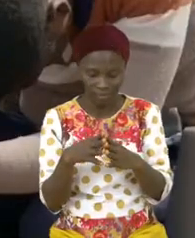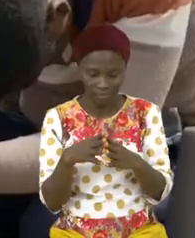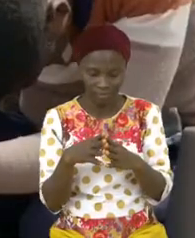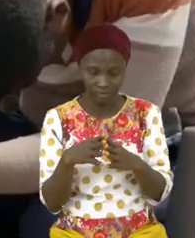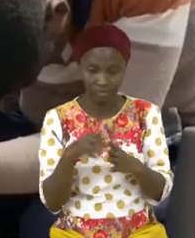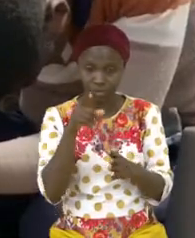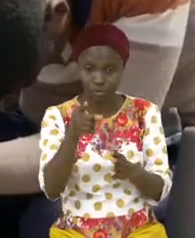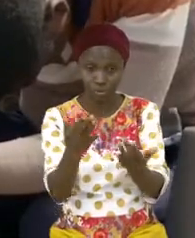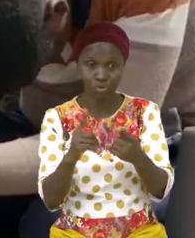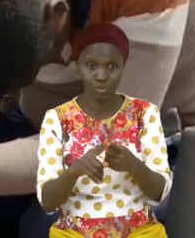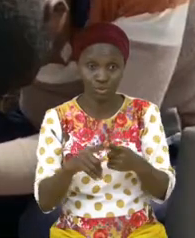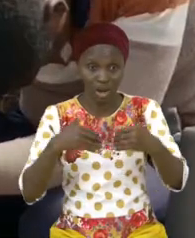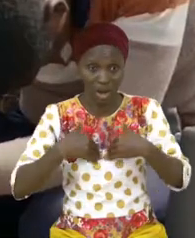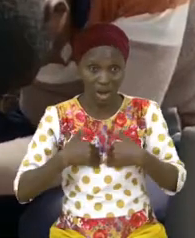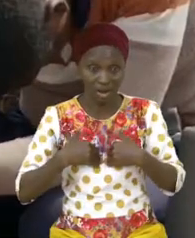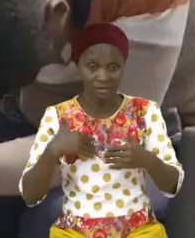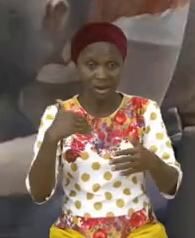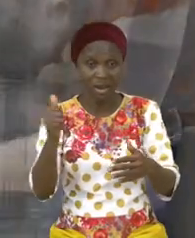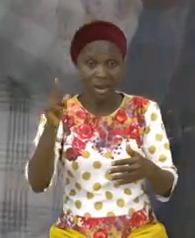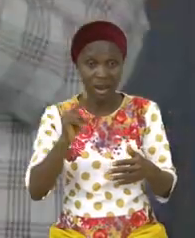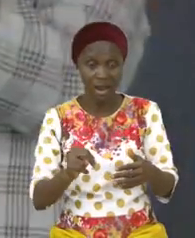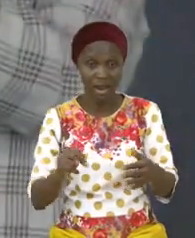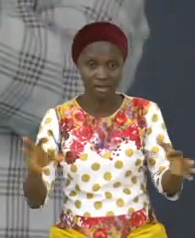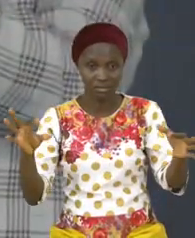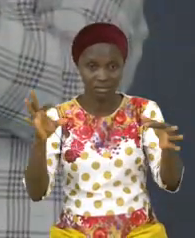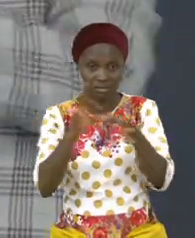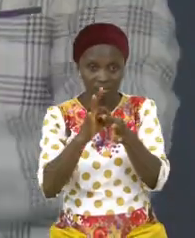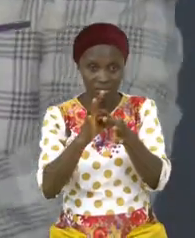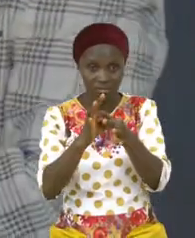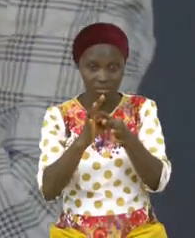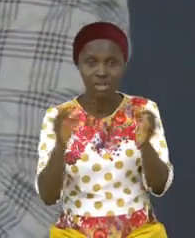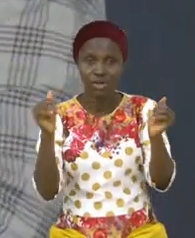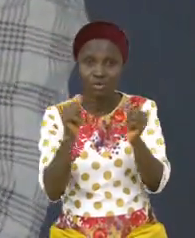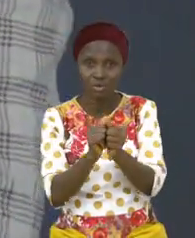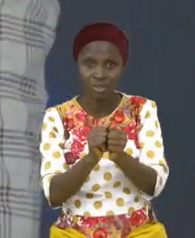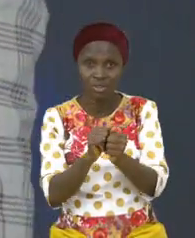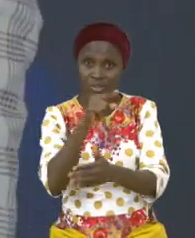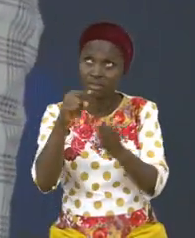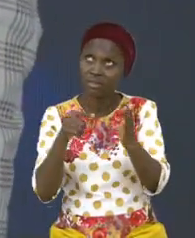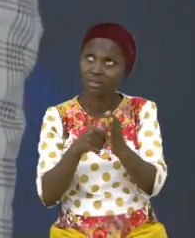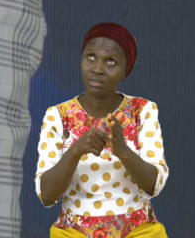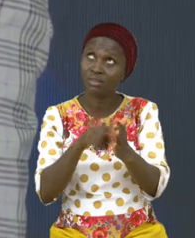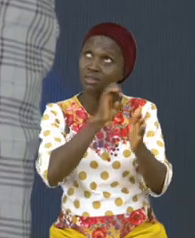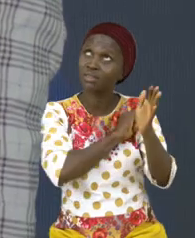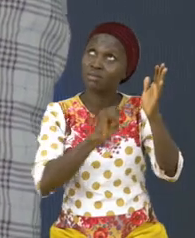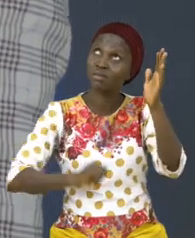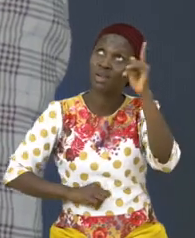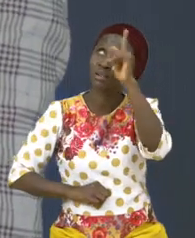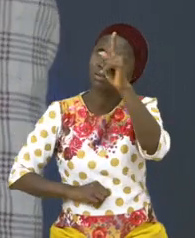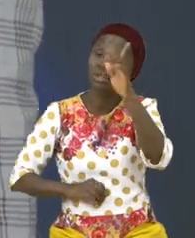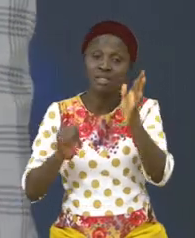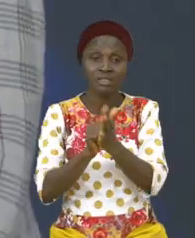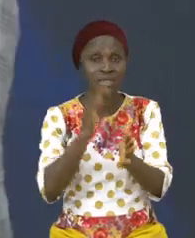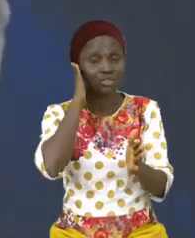want to have an intimate connection with this Emmanuel that will lift